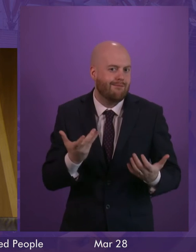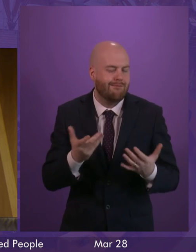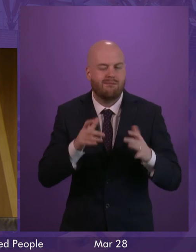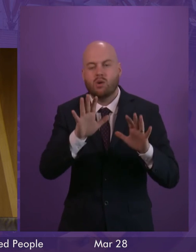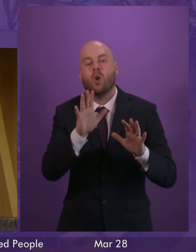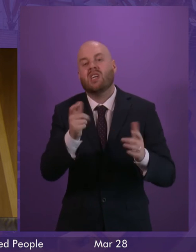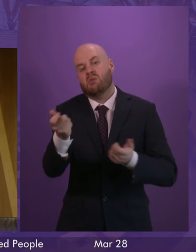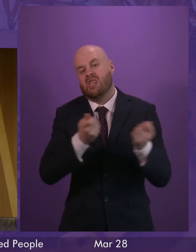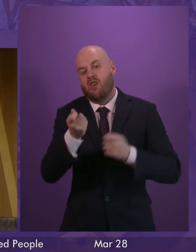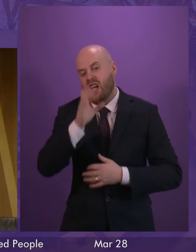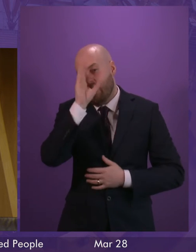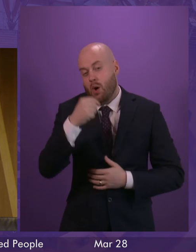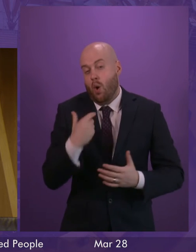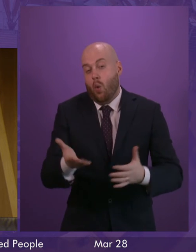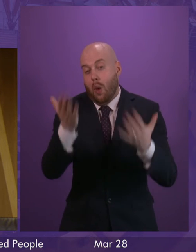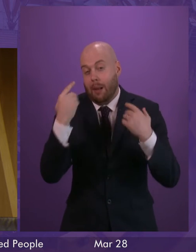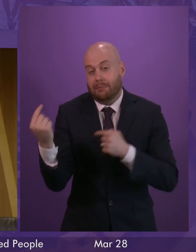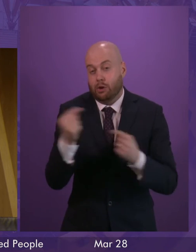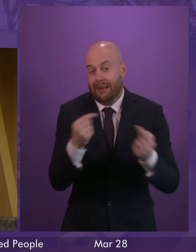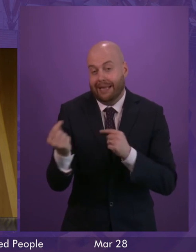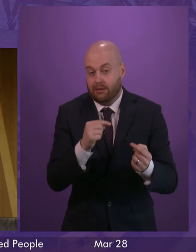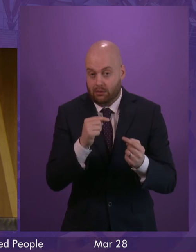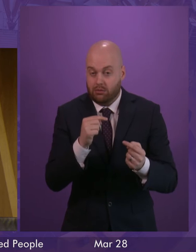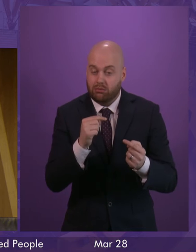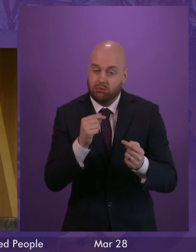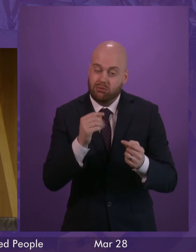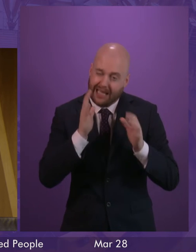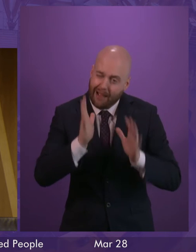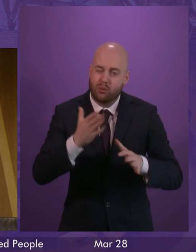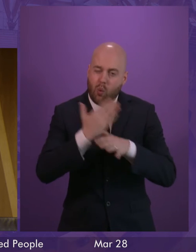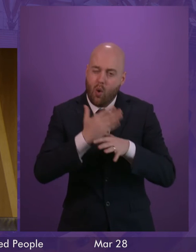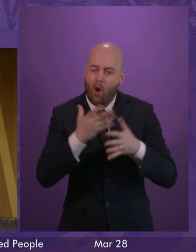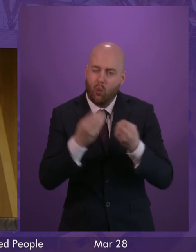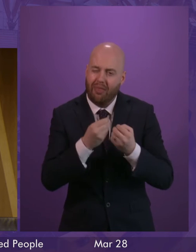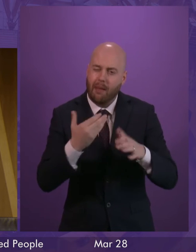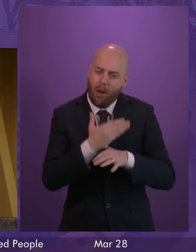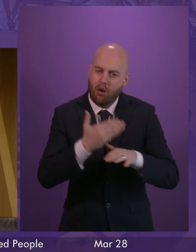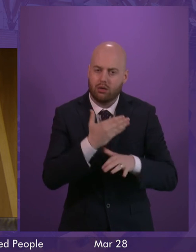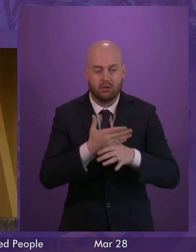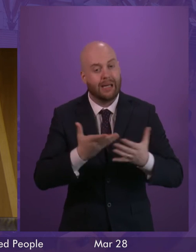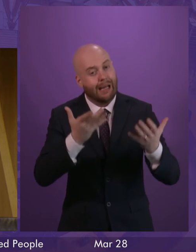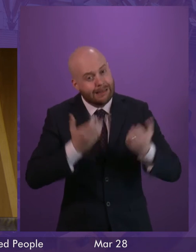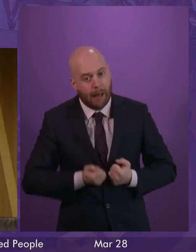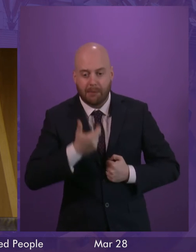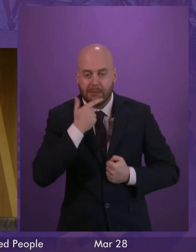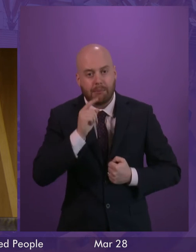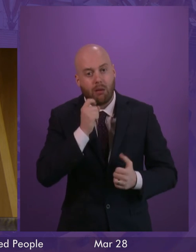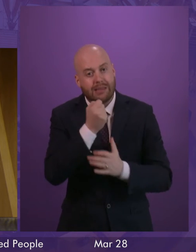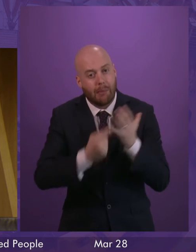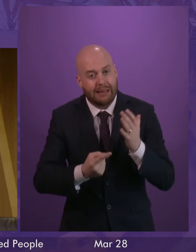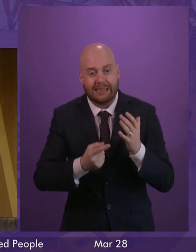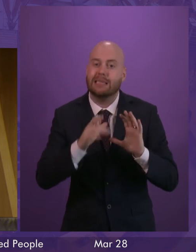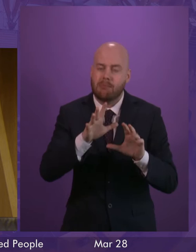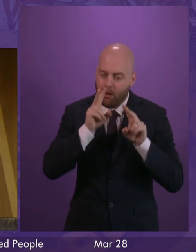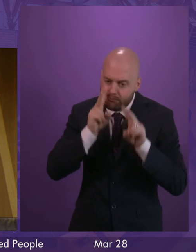this debate and to make this work, we need to work with employers to see their disability and accept the ability of the individuals. There